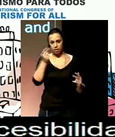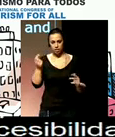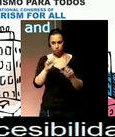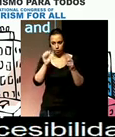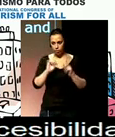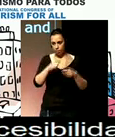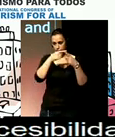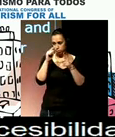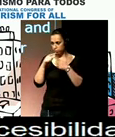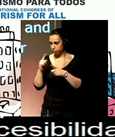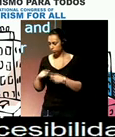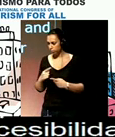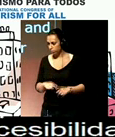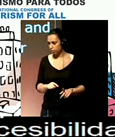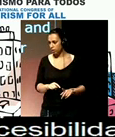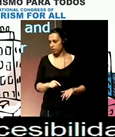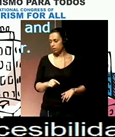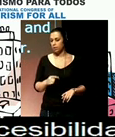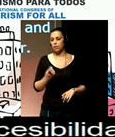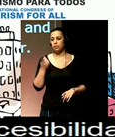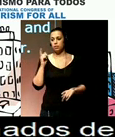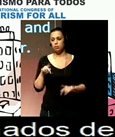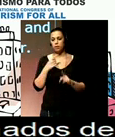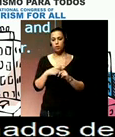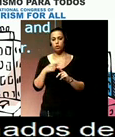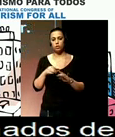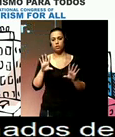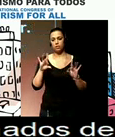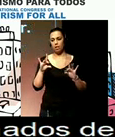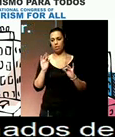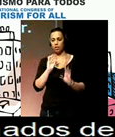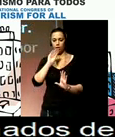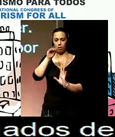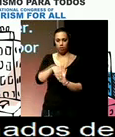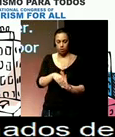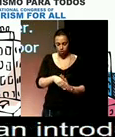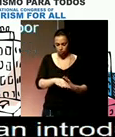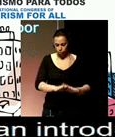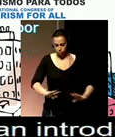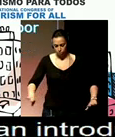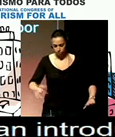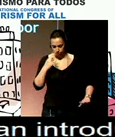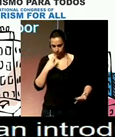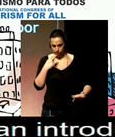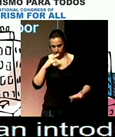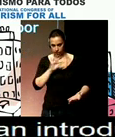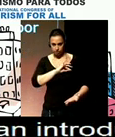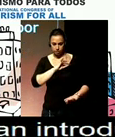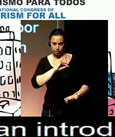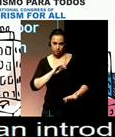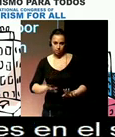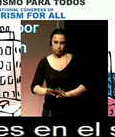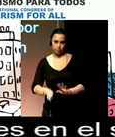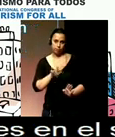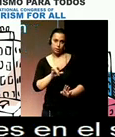Podotactile elements have been put on the floor in order to improve the orientation of people with visual impairments and parapets for a